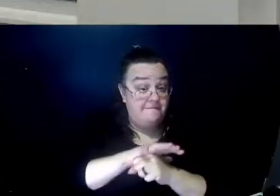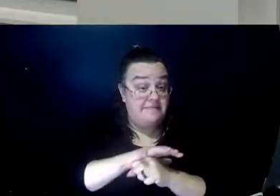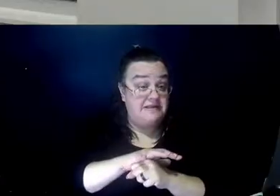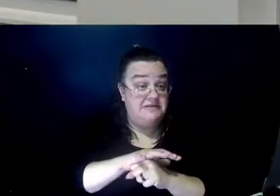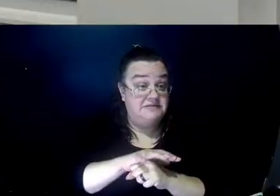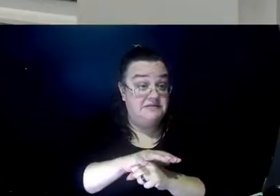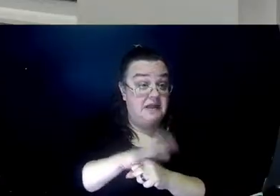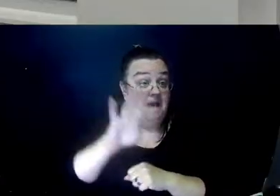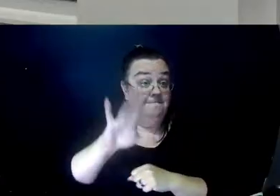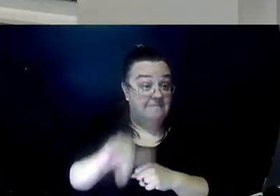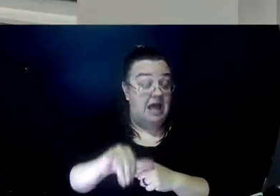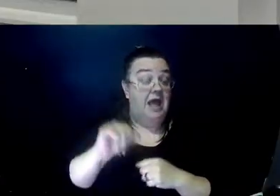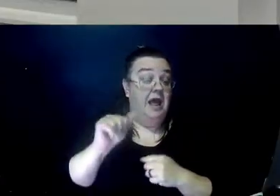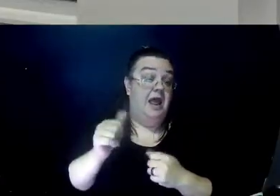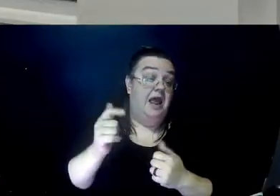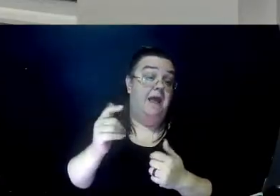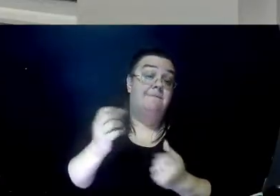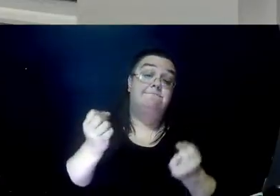by a